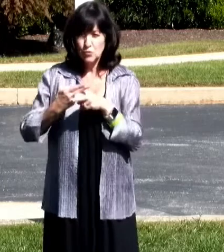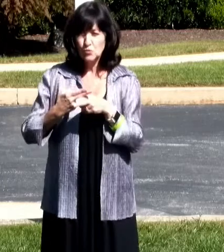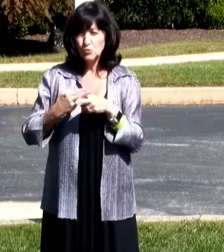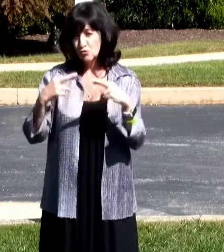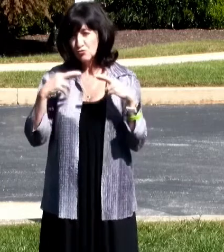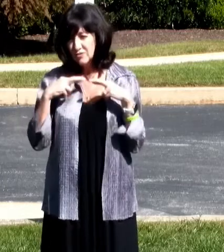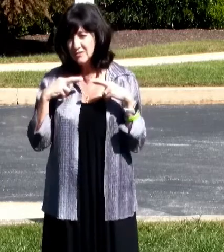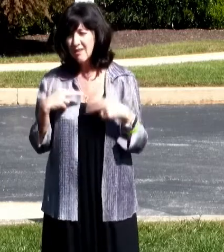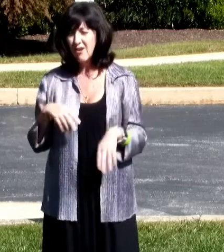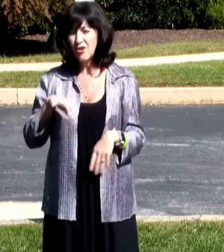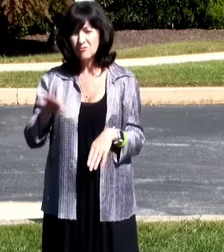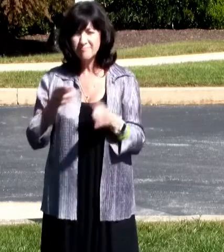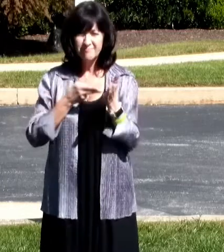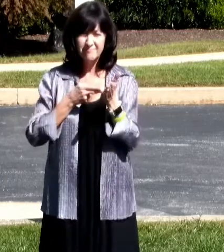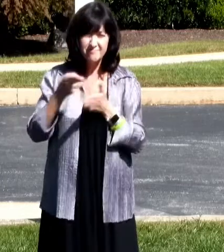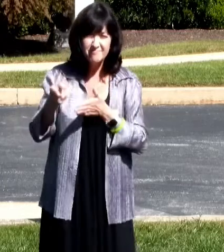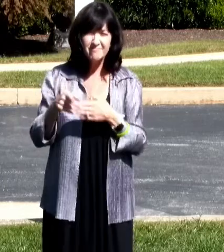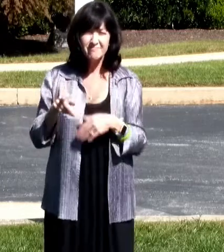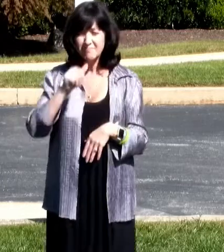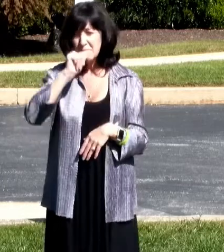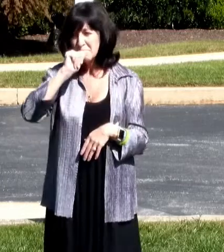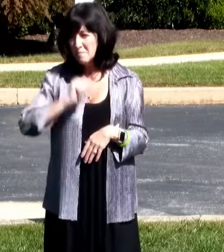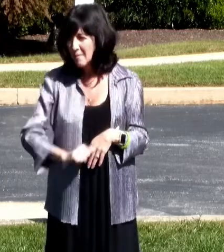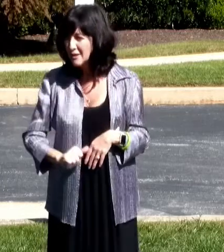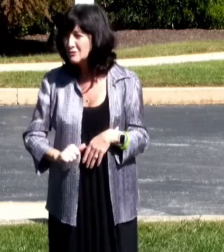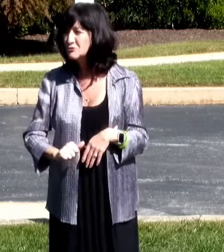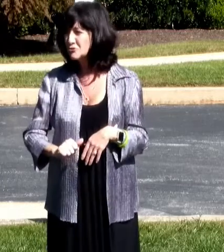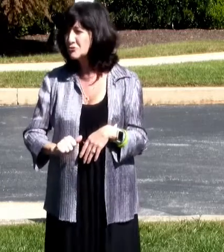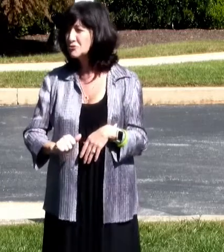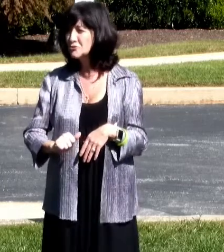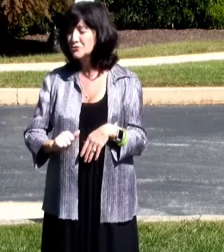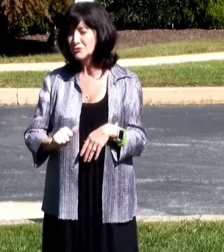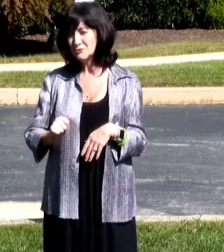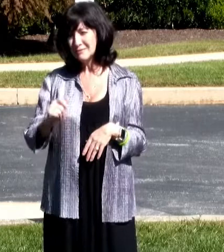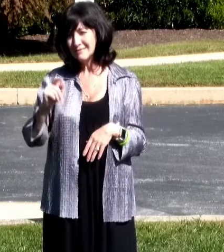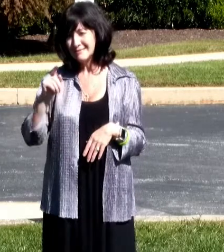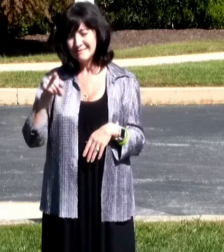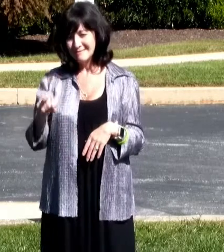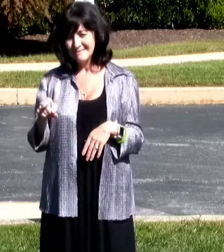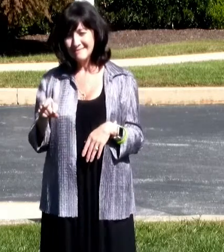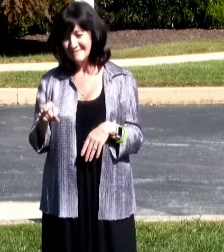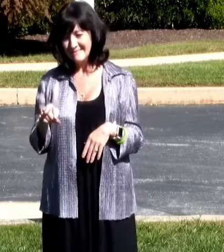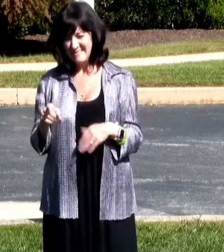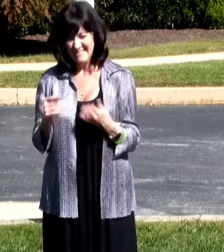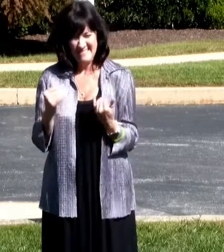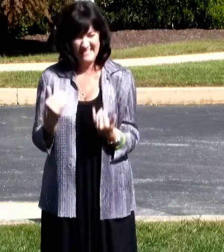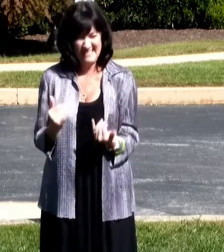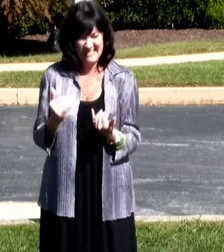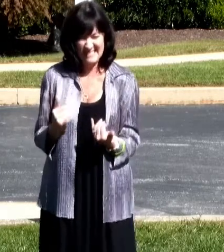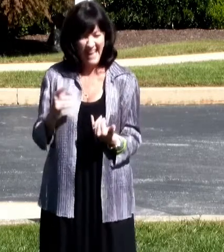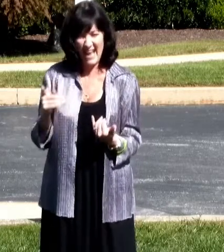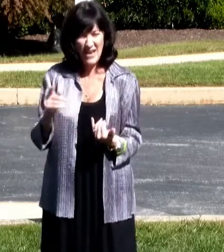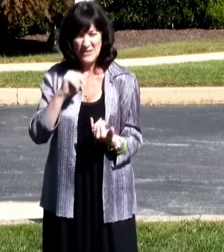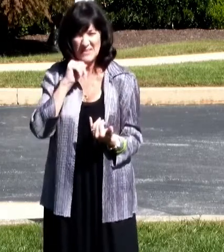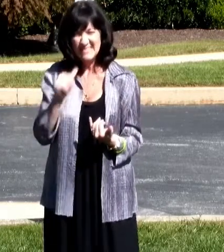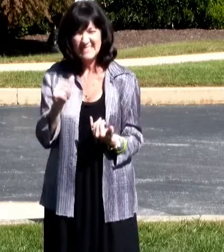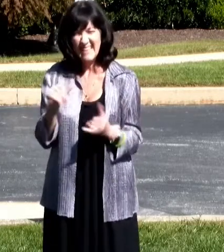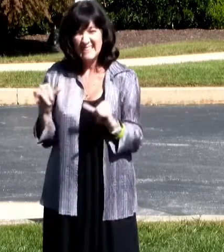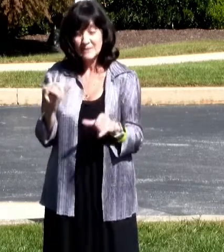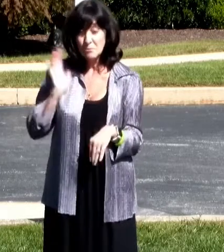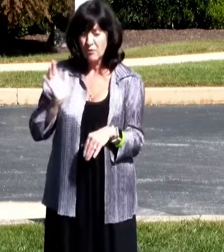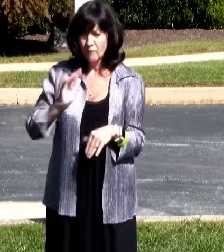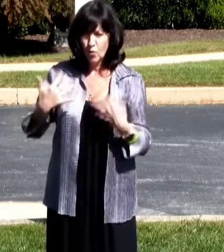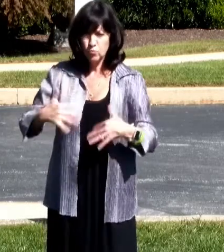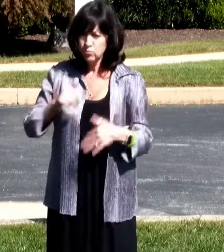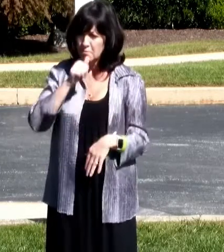and decency and usually patience, although I think I've rubbed off on him a little bit. He's not always the most patient anymore. I'm sorry about that. But it's